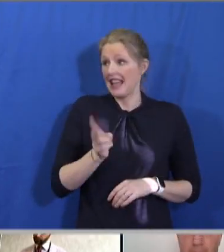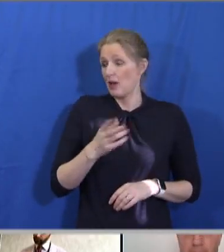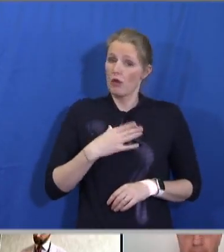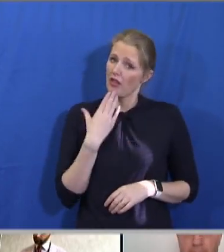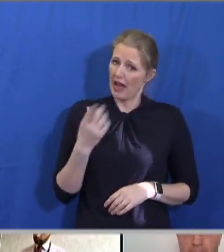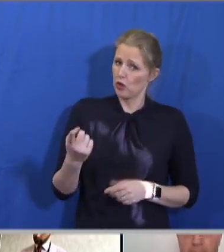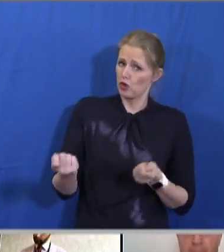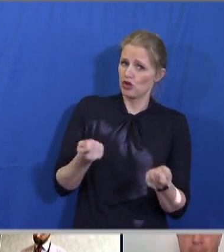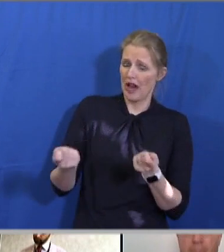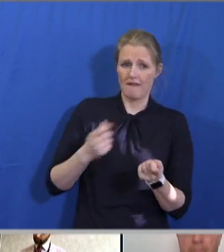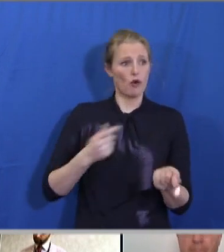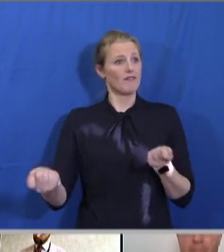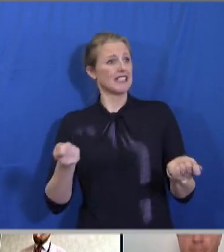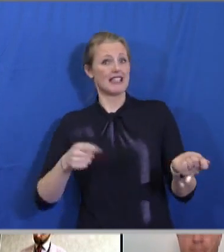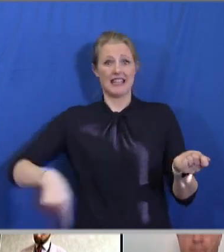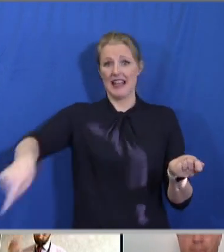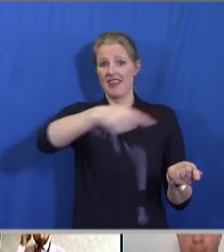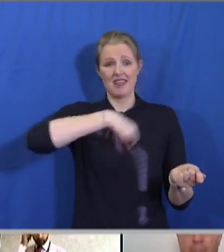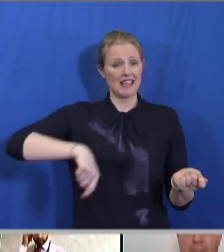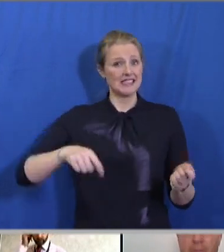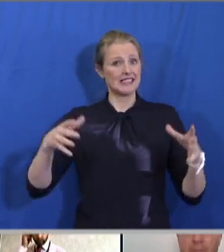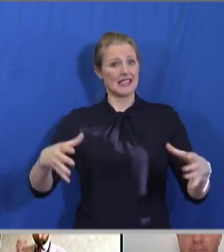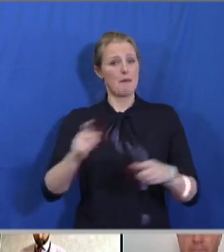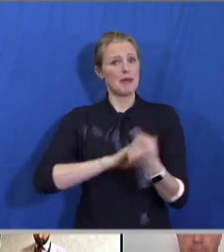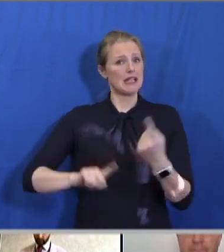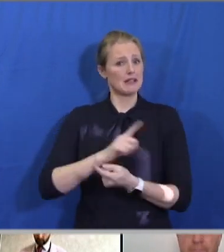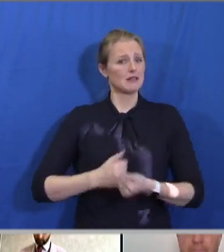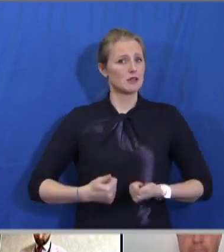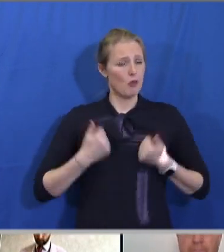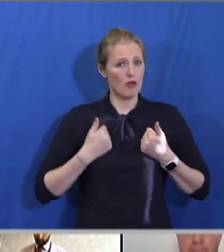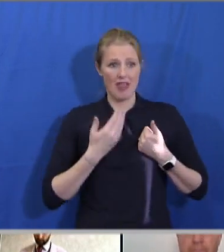you for facilitating this session this morning, and to thank